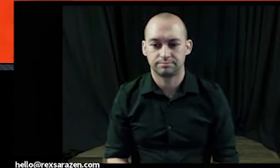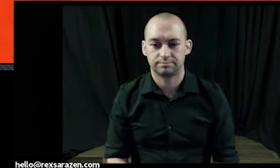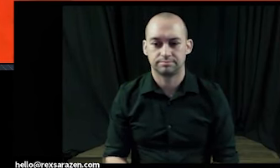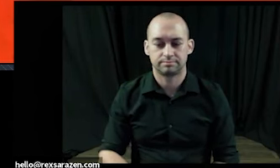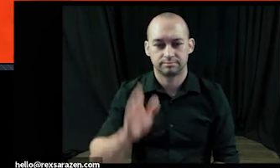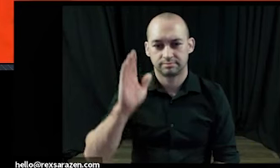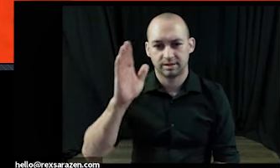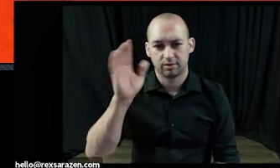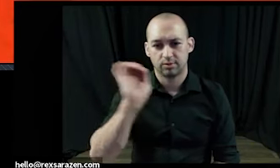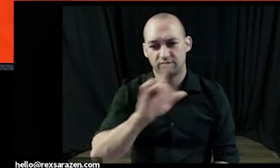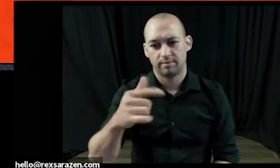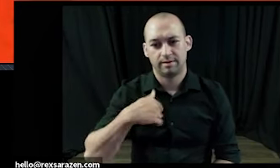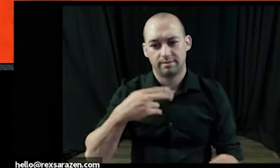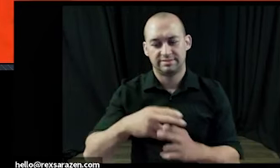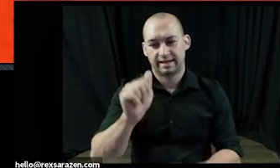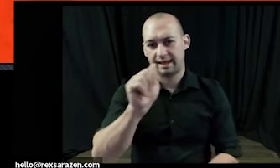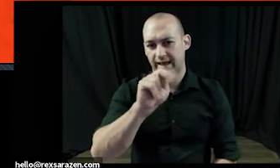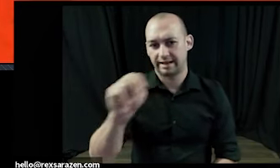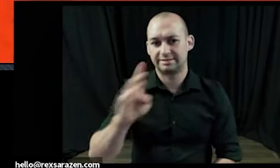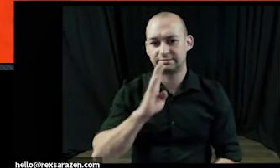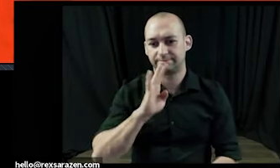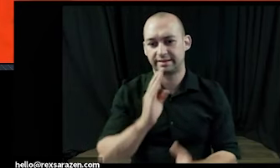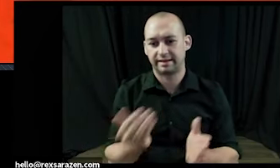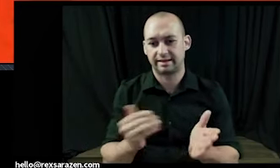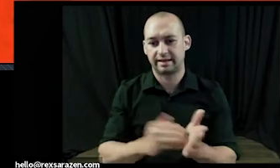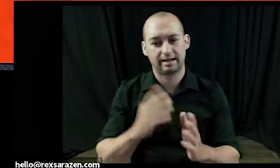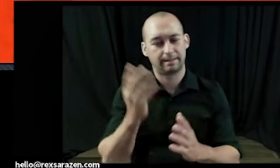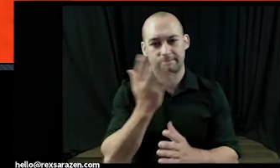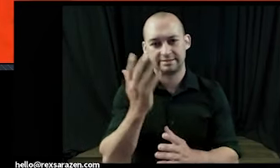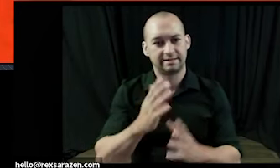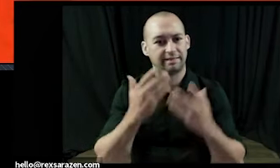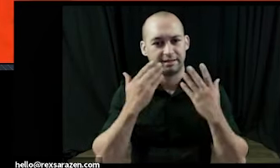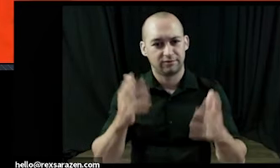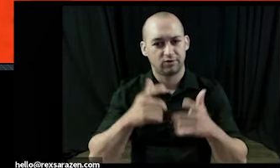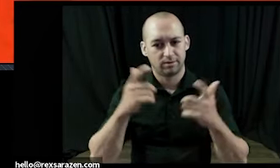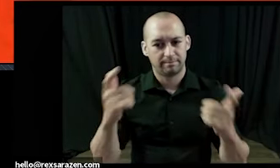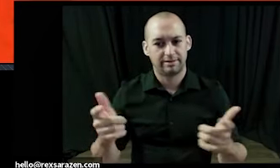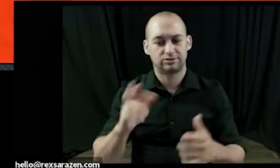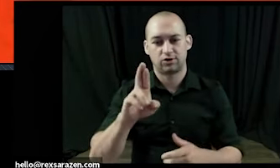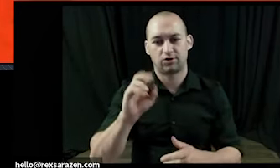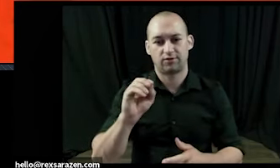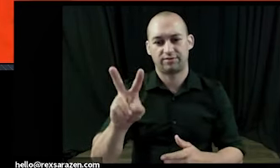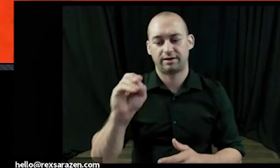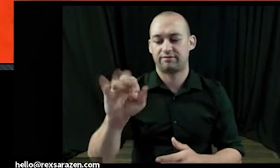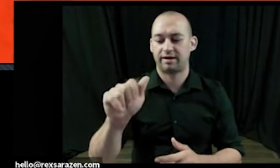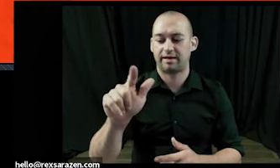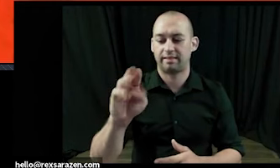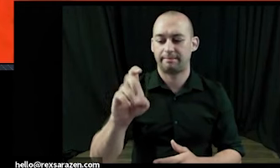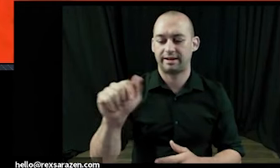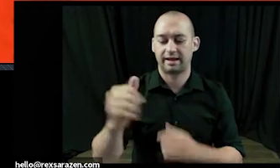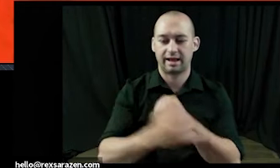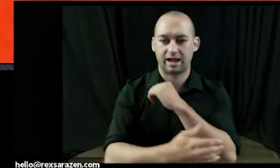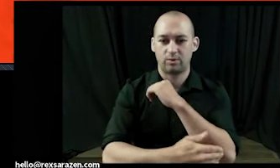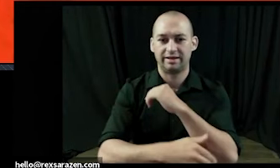Hello, everyone. This is Ann speaking again. Amazing. Thank you so much, ROV of Alameda County team, for